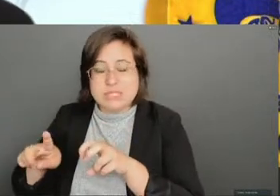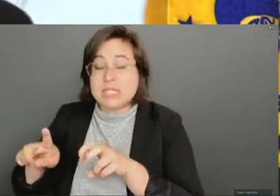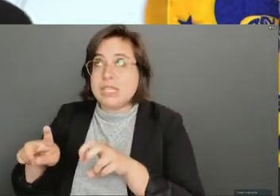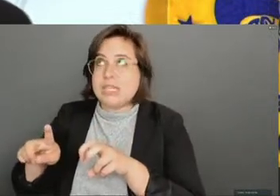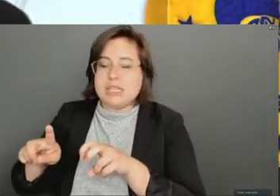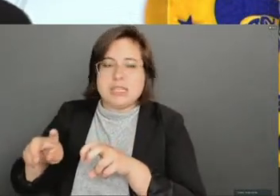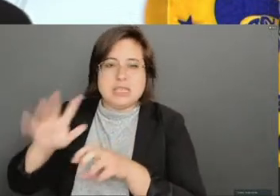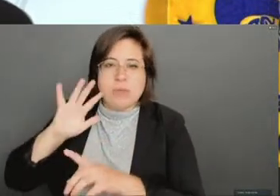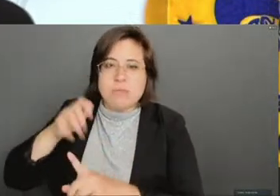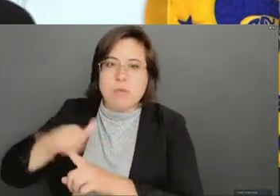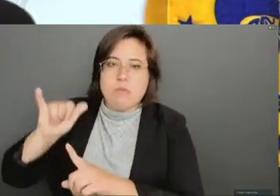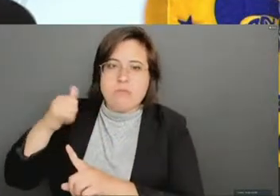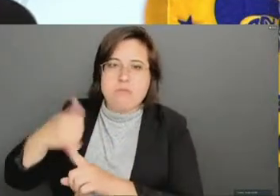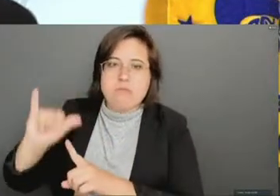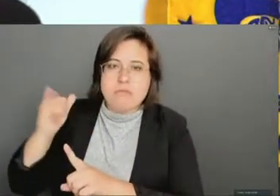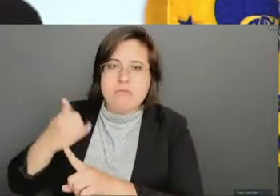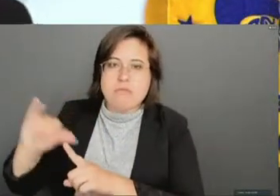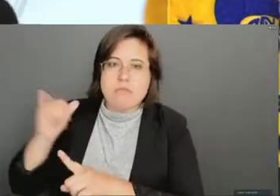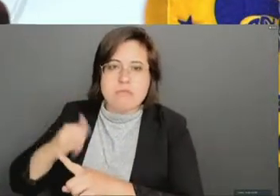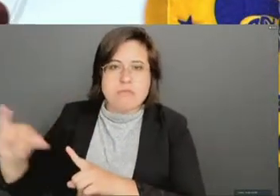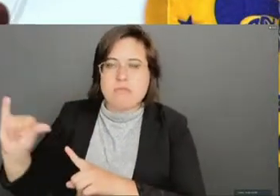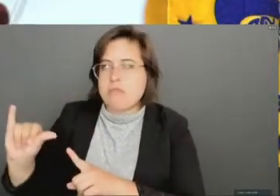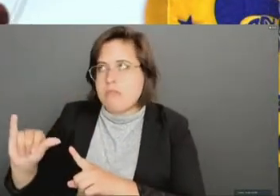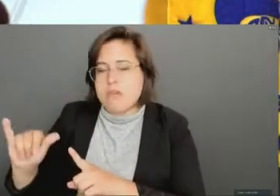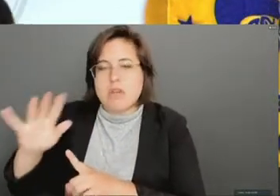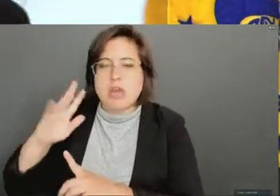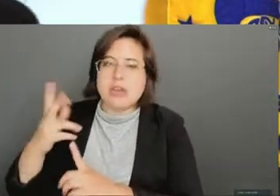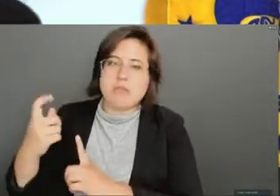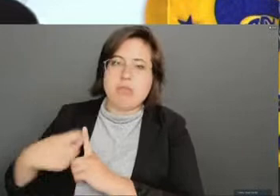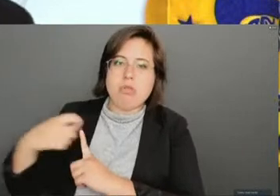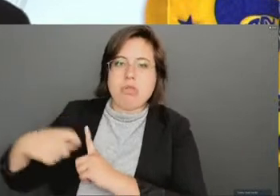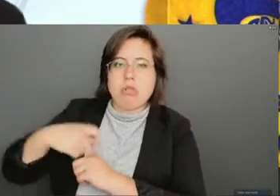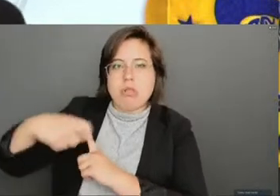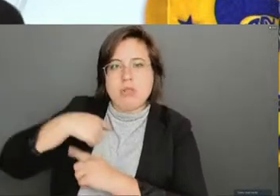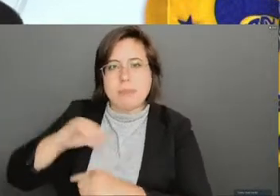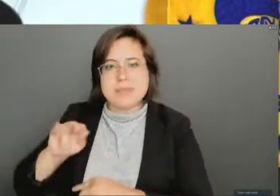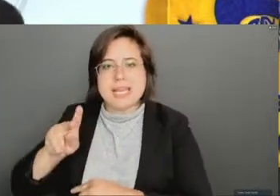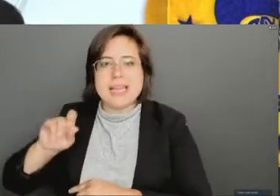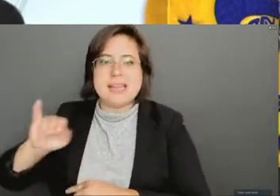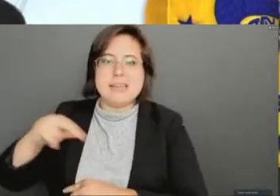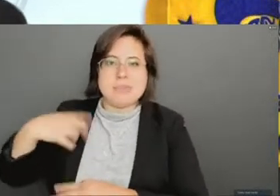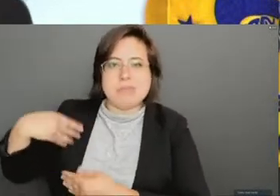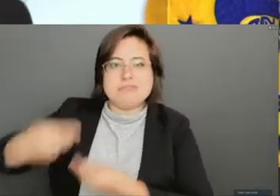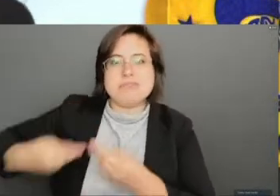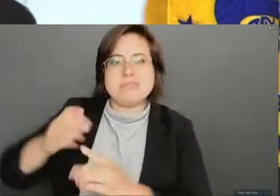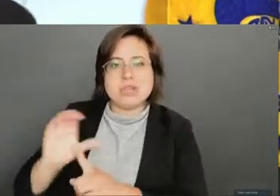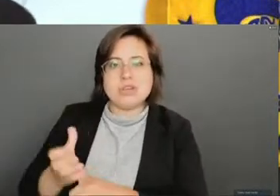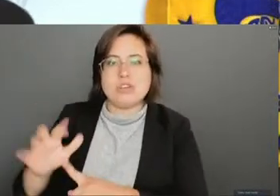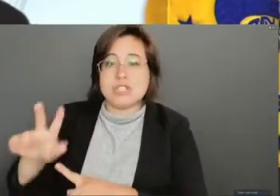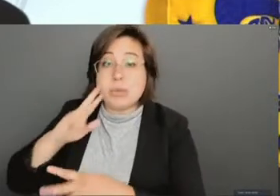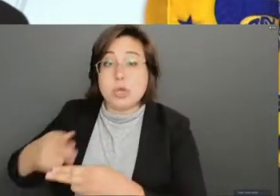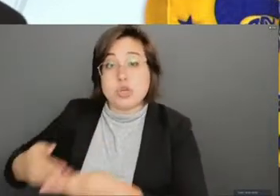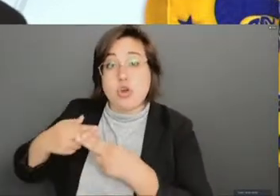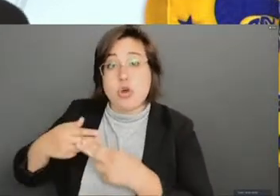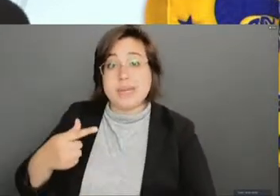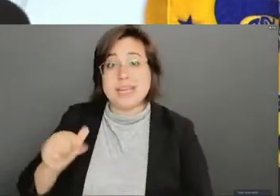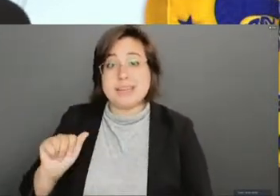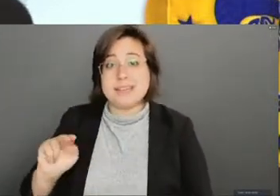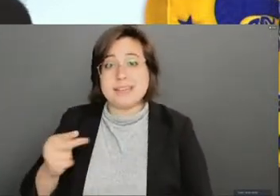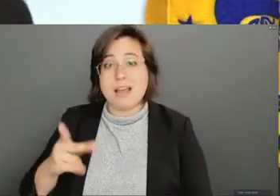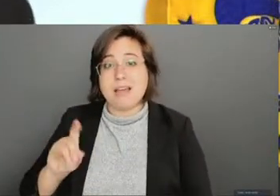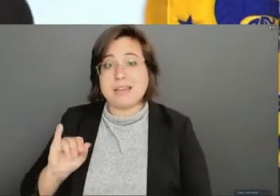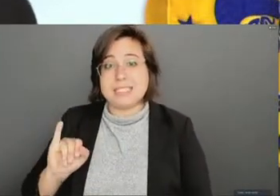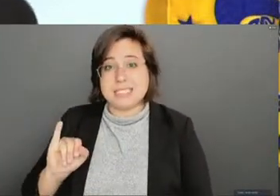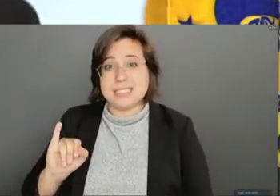me, and make fun of the fact that I was Indian and my heritage. And he used to call me Gandhi at that time, which was,